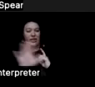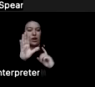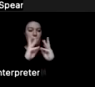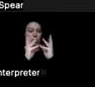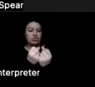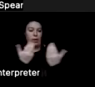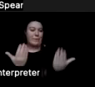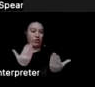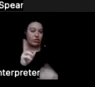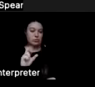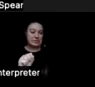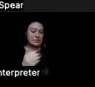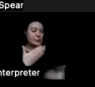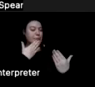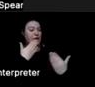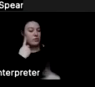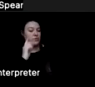their contributions as well.